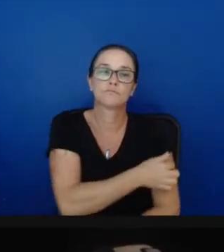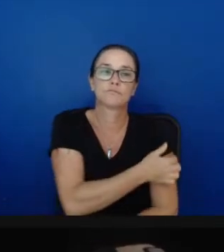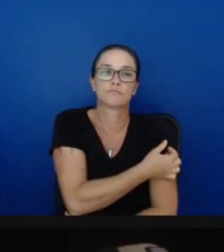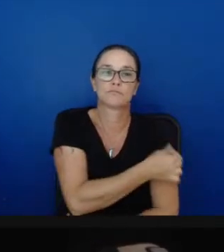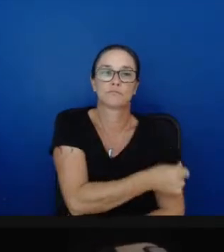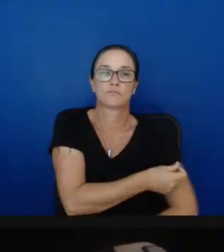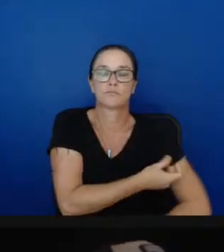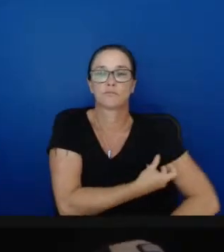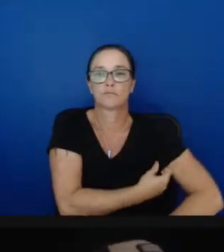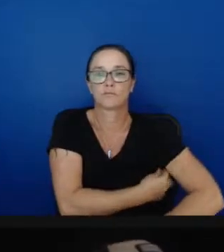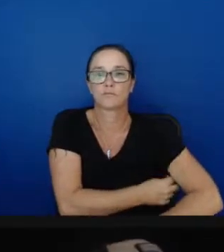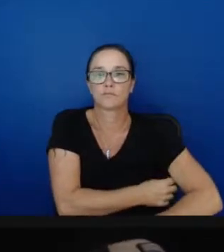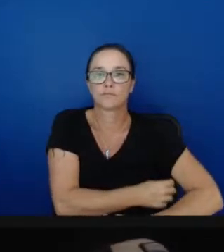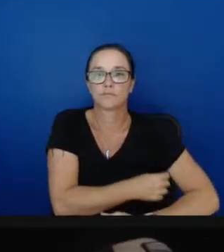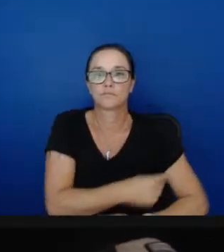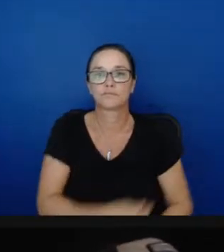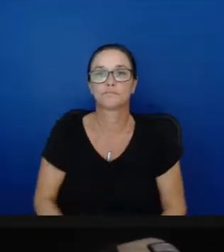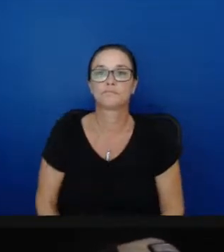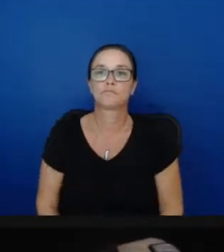Seeing